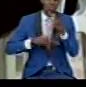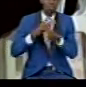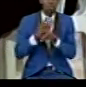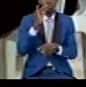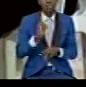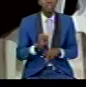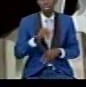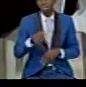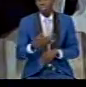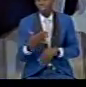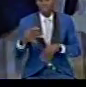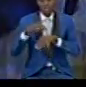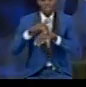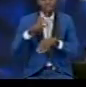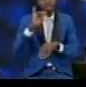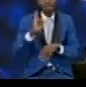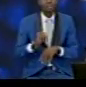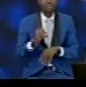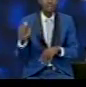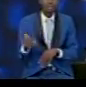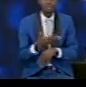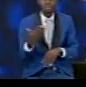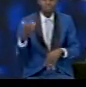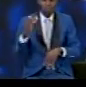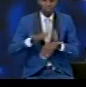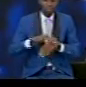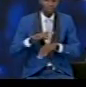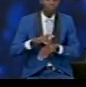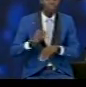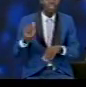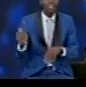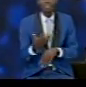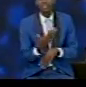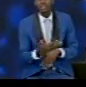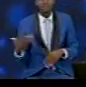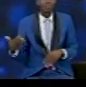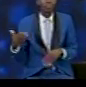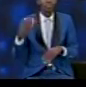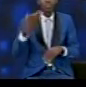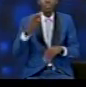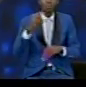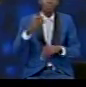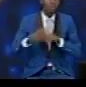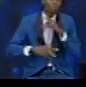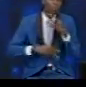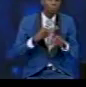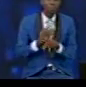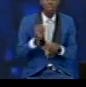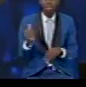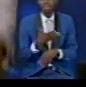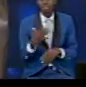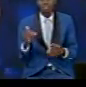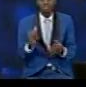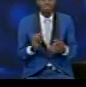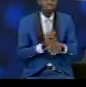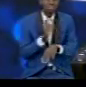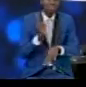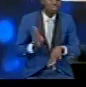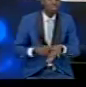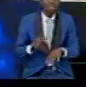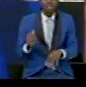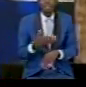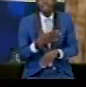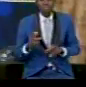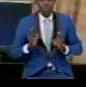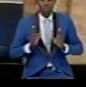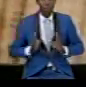anything earthly, anything on earth, anything of the world, anything natural, anything human,